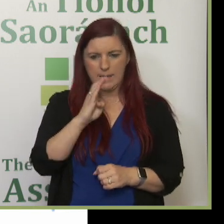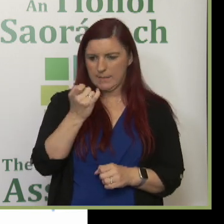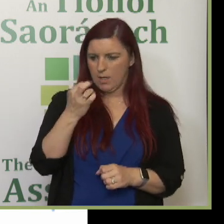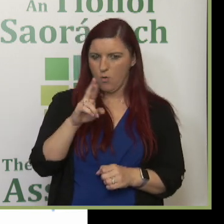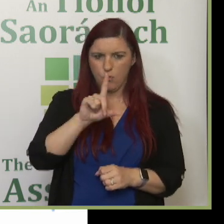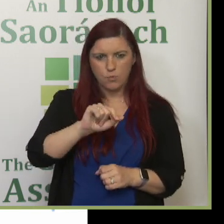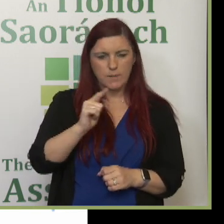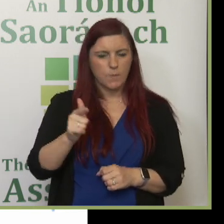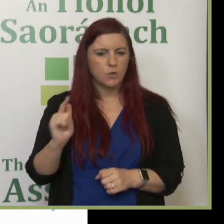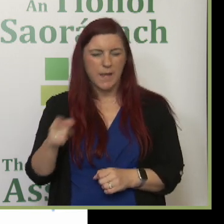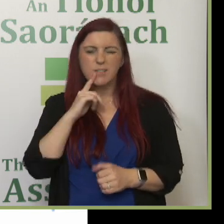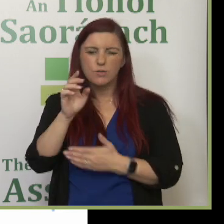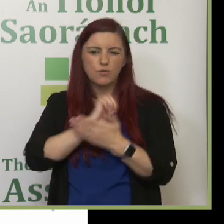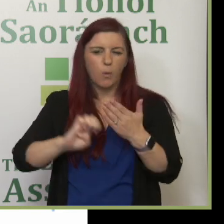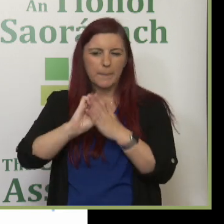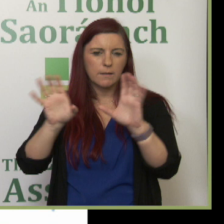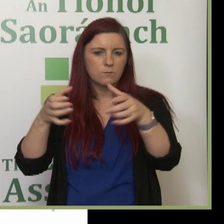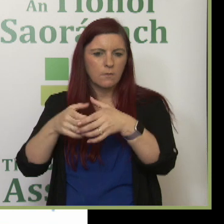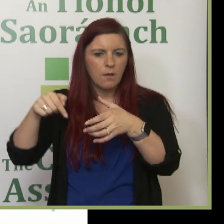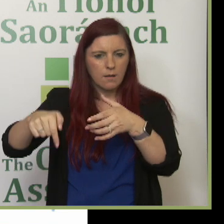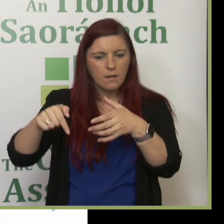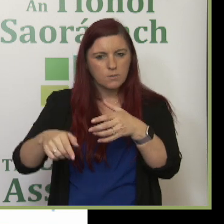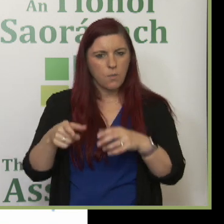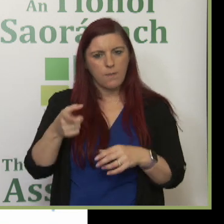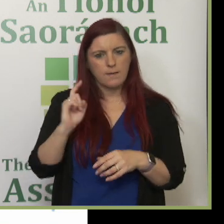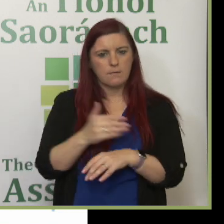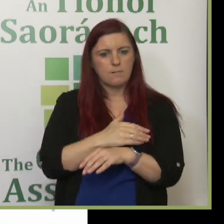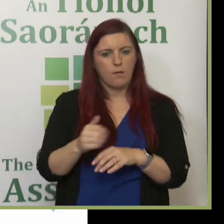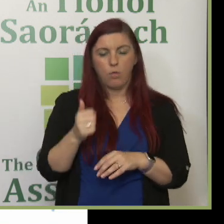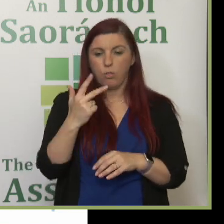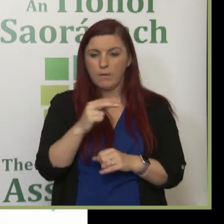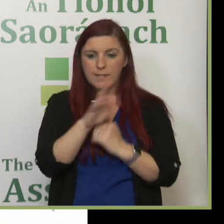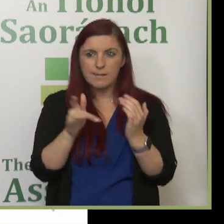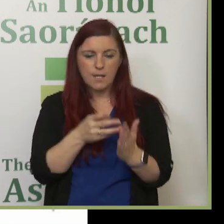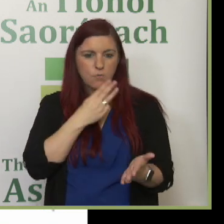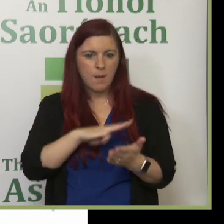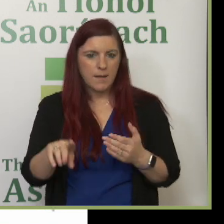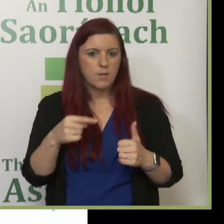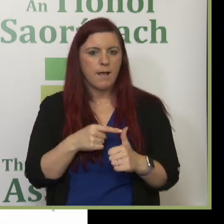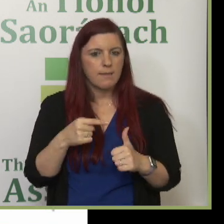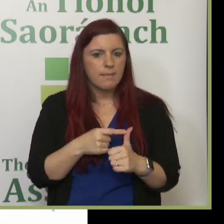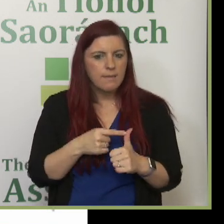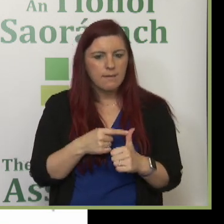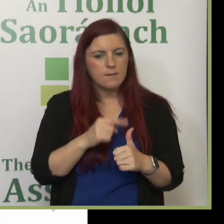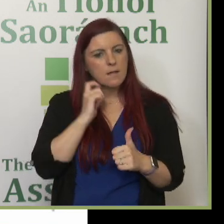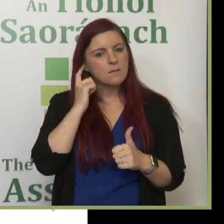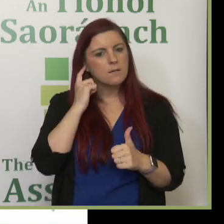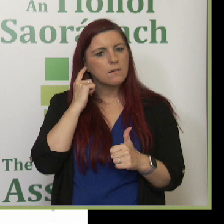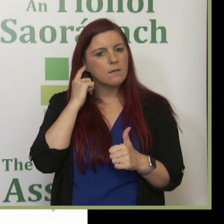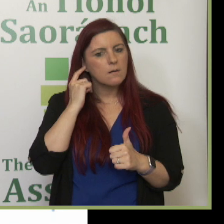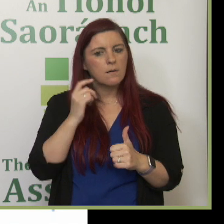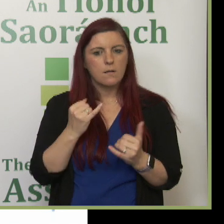drug situation in Europe. And it started with 3 central messages. Today, drug-related issues appear almost everywhere. You're familiar with